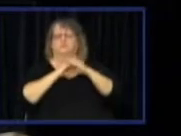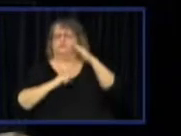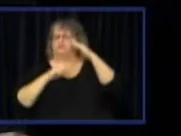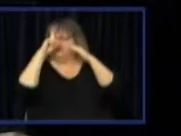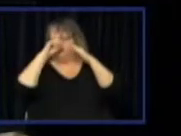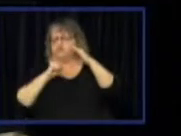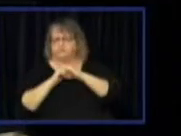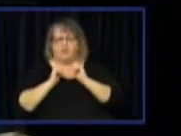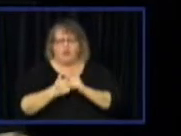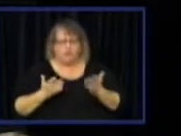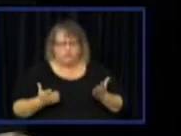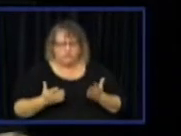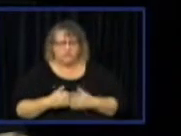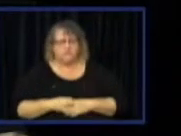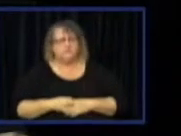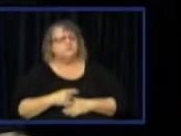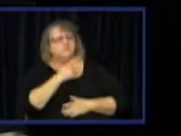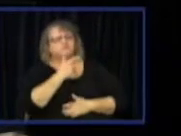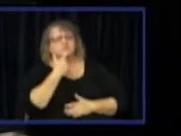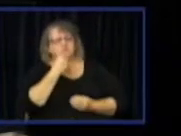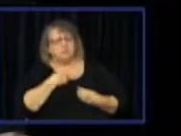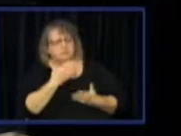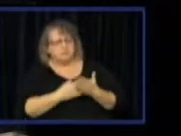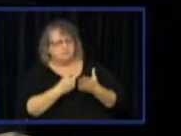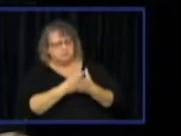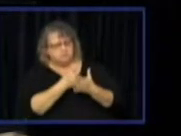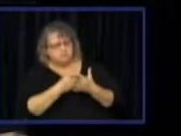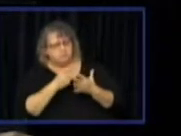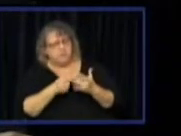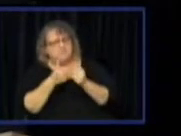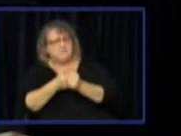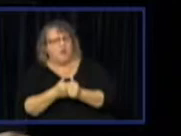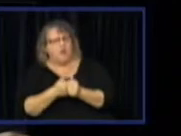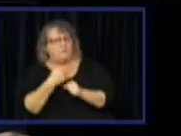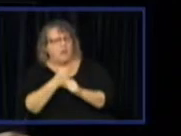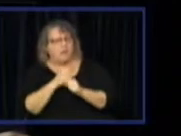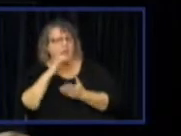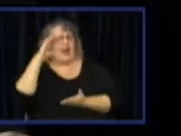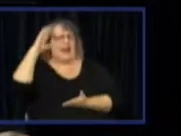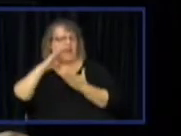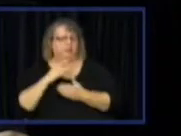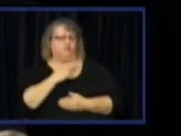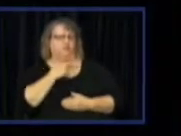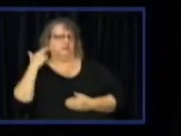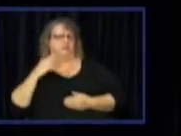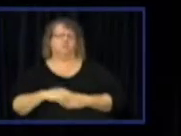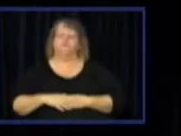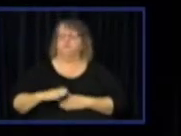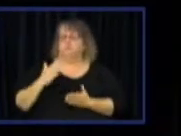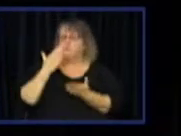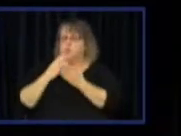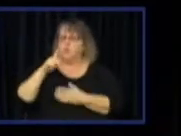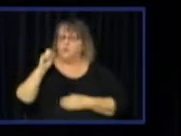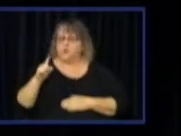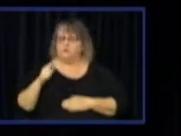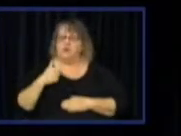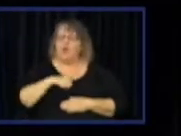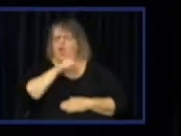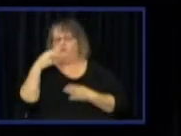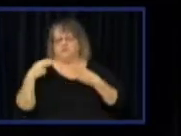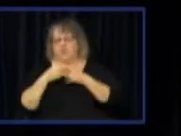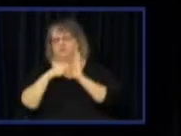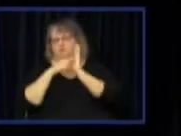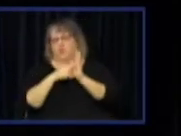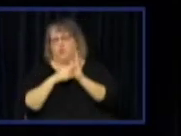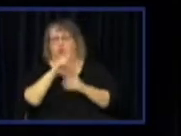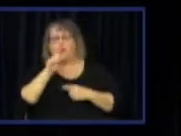with. So what are some of the things that people could do to try to lower their risk of stroke? That's a great question, and I brought another slide